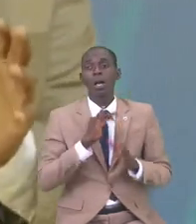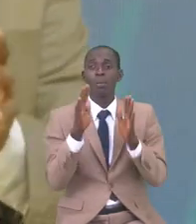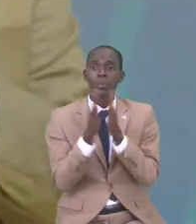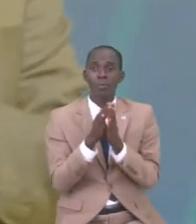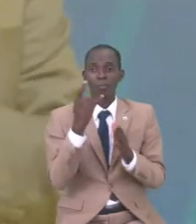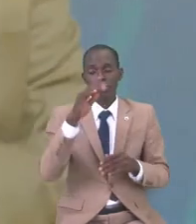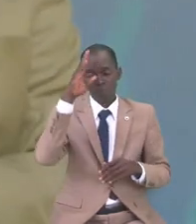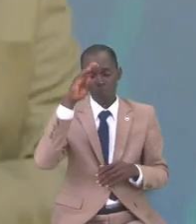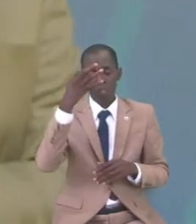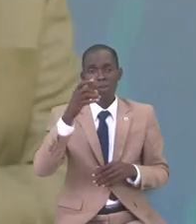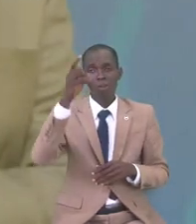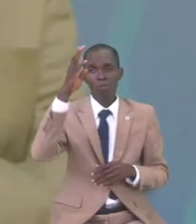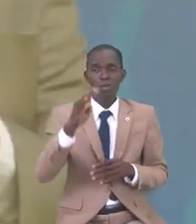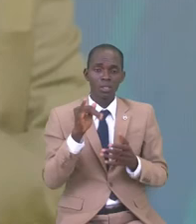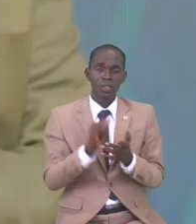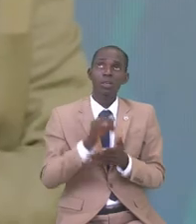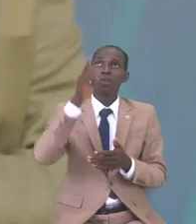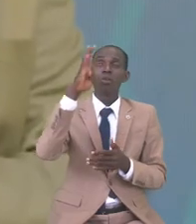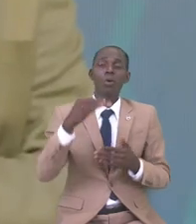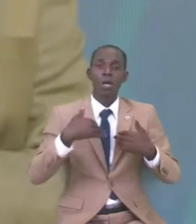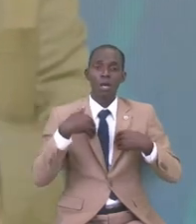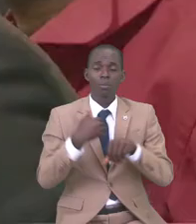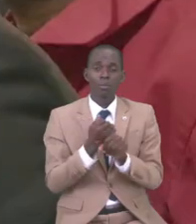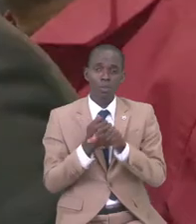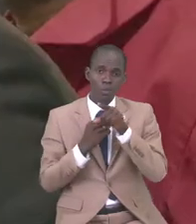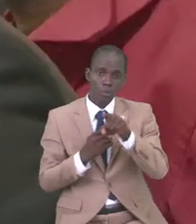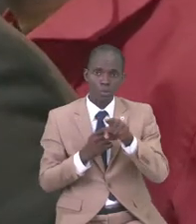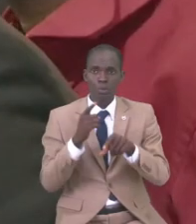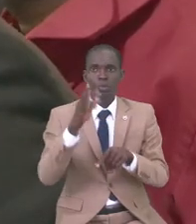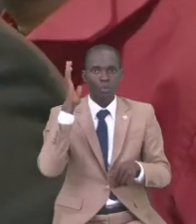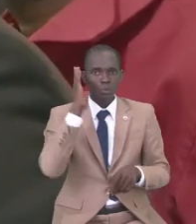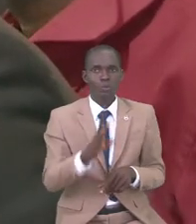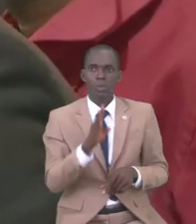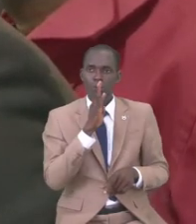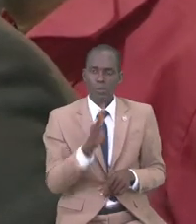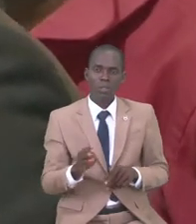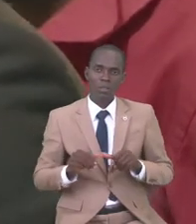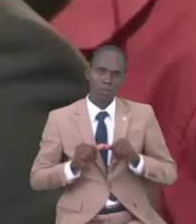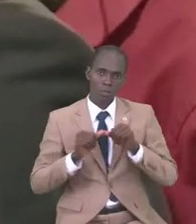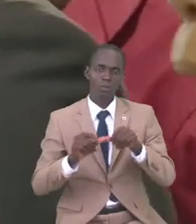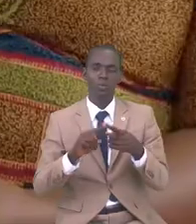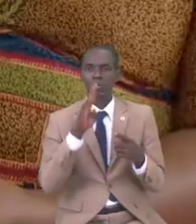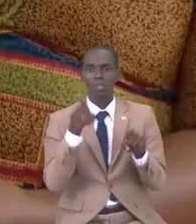man of God that God has made you, you will remain like that.